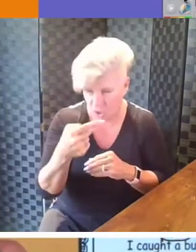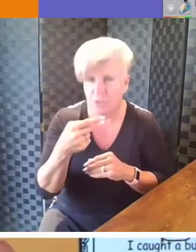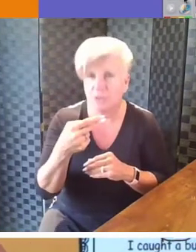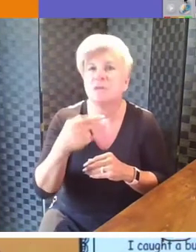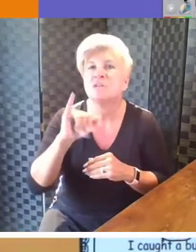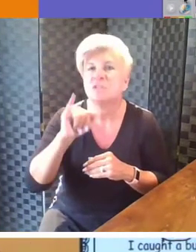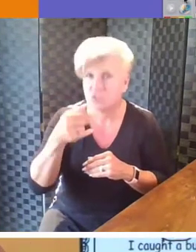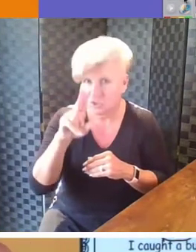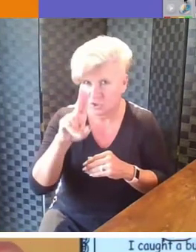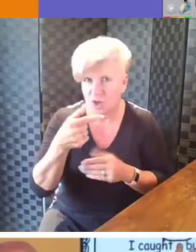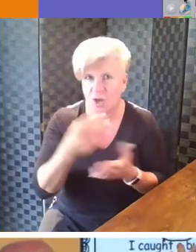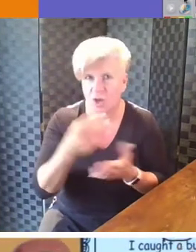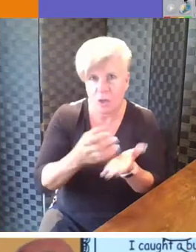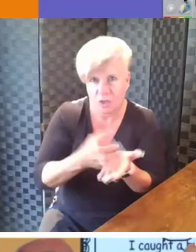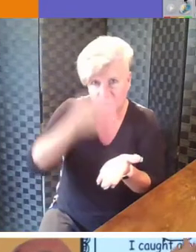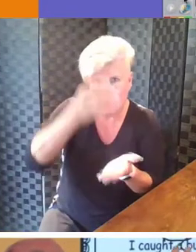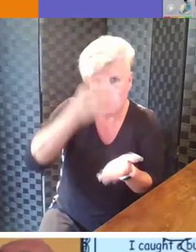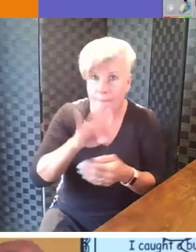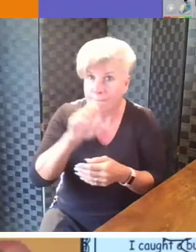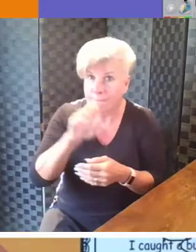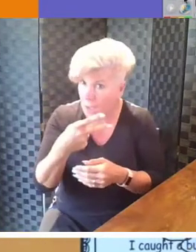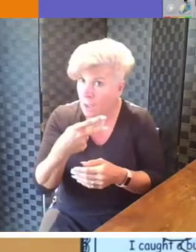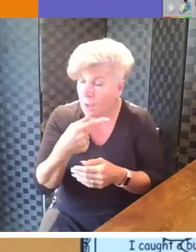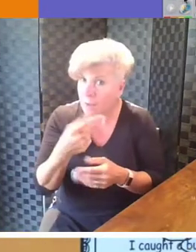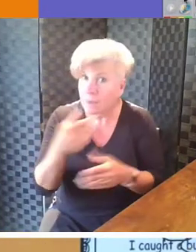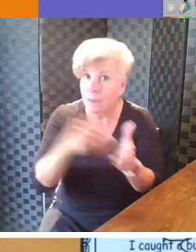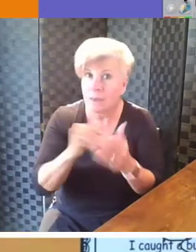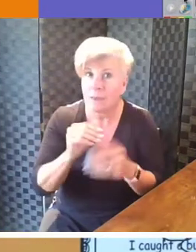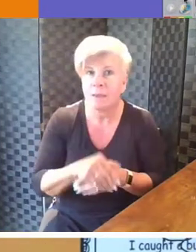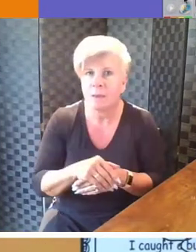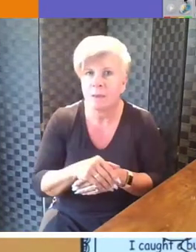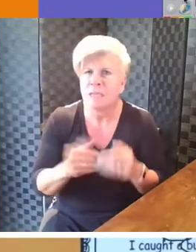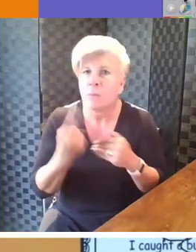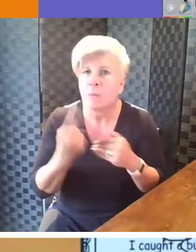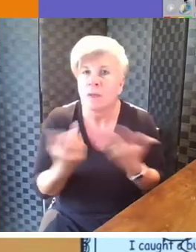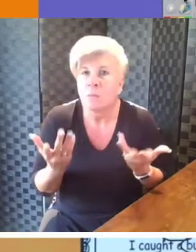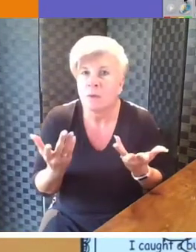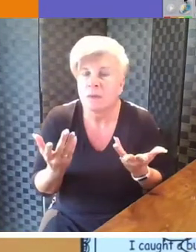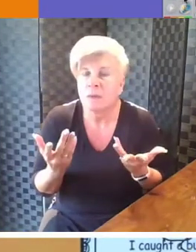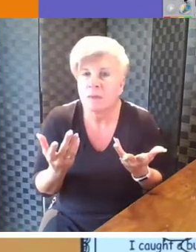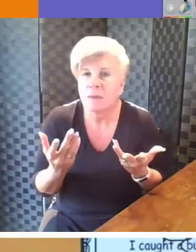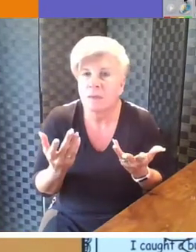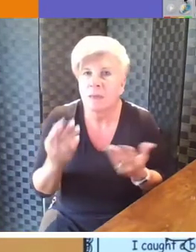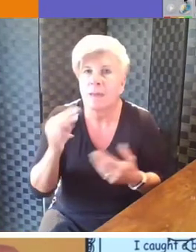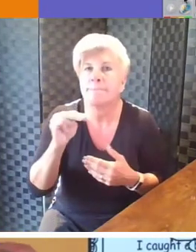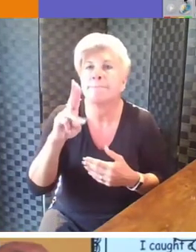Jug. Here's bug again. What's the next rhyming word?